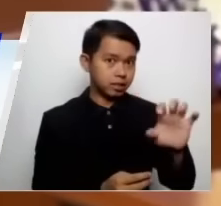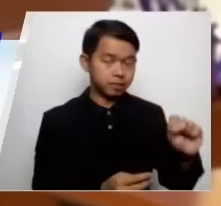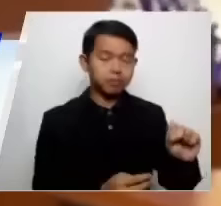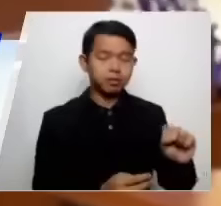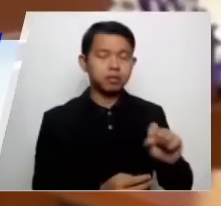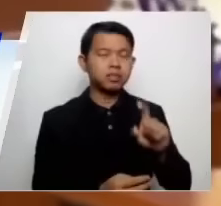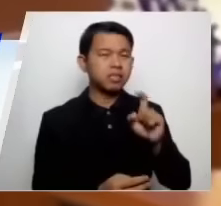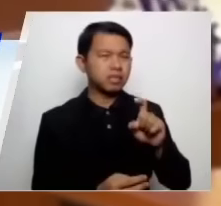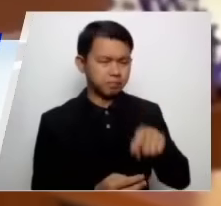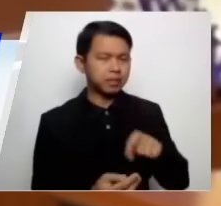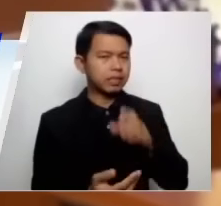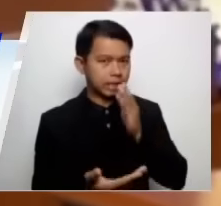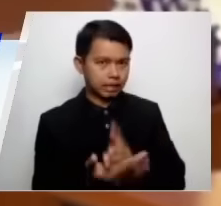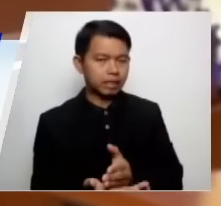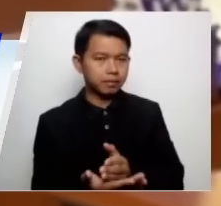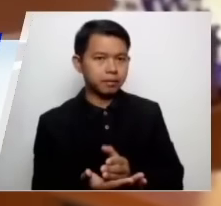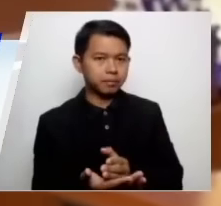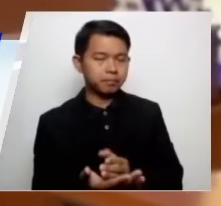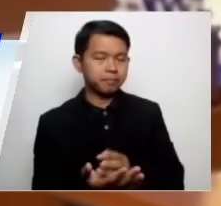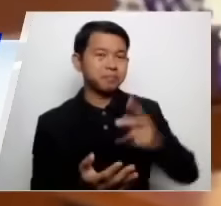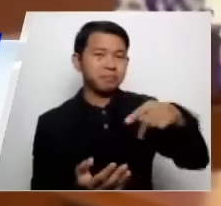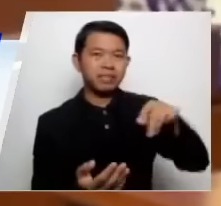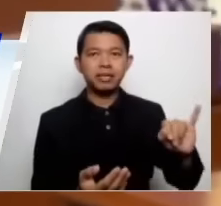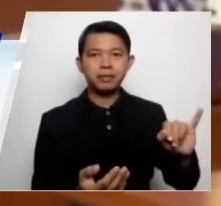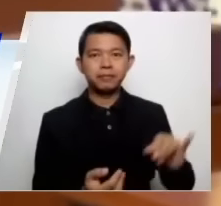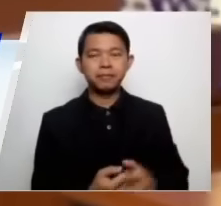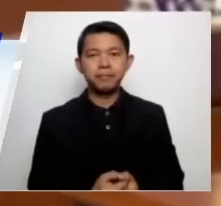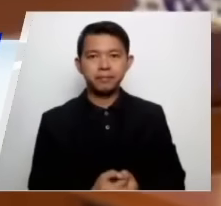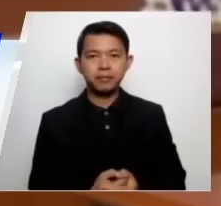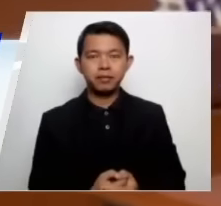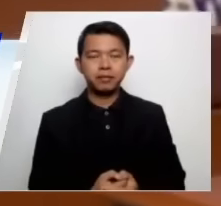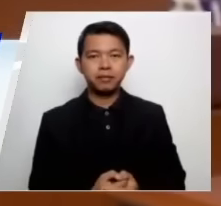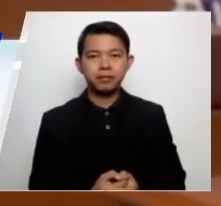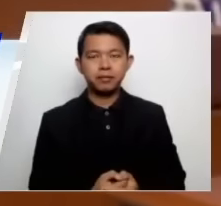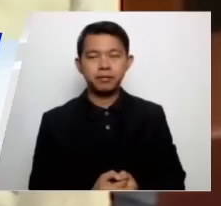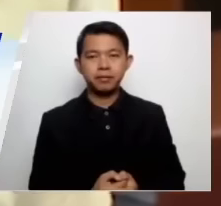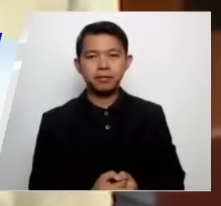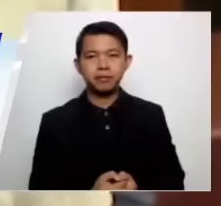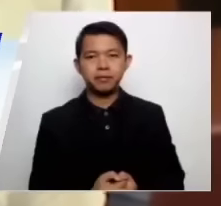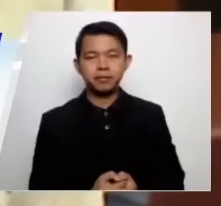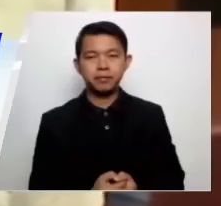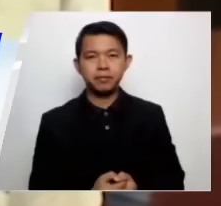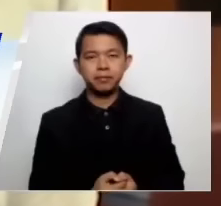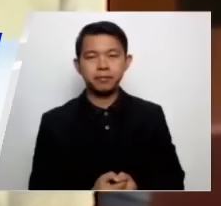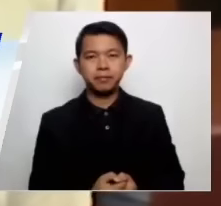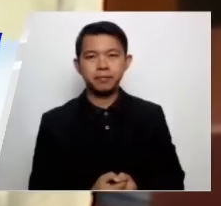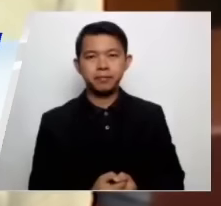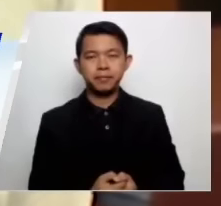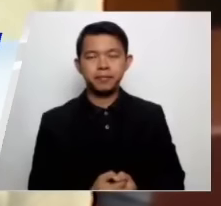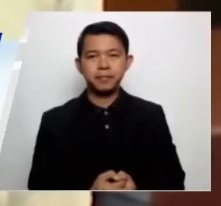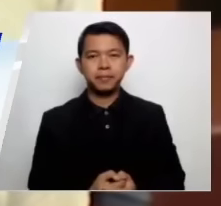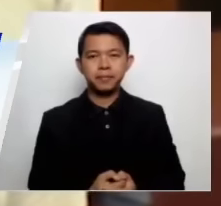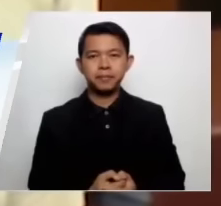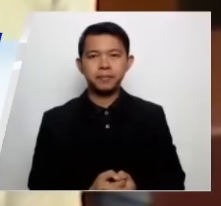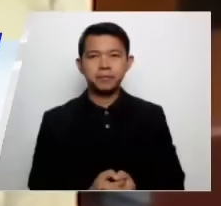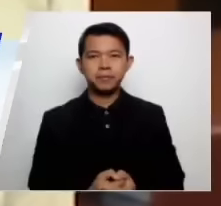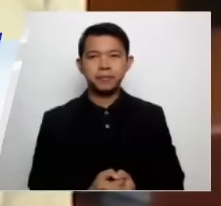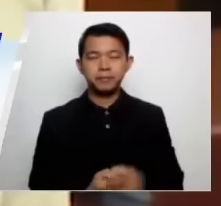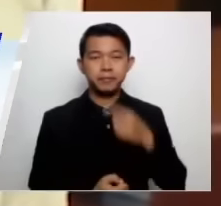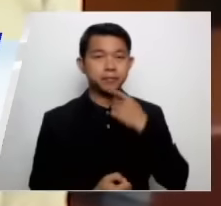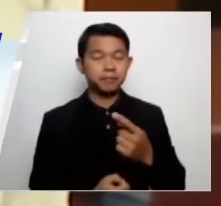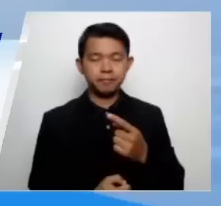this dreaded PI or their version of the People's Initiative. In his words, Madam